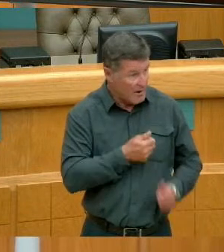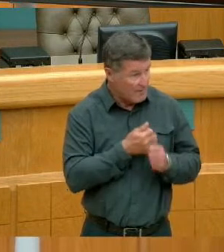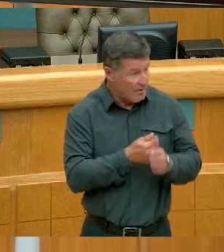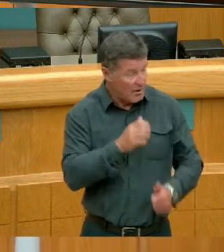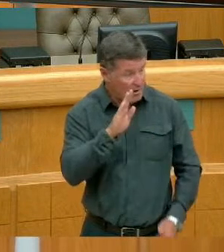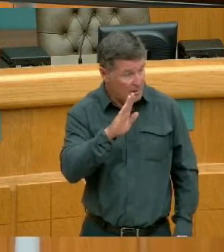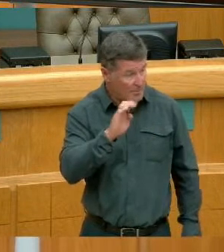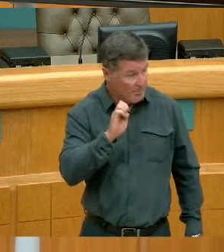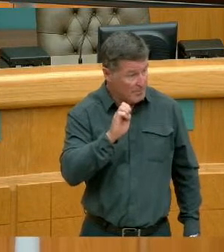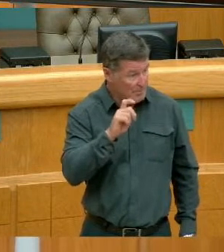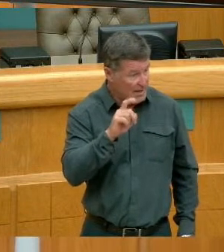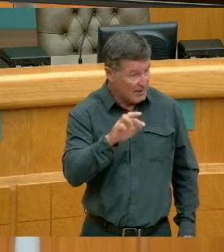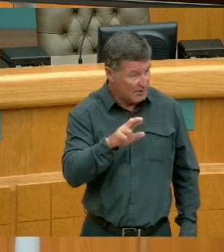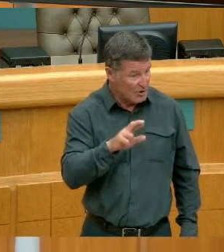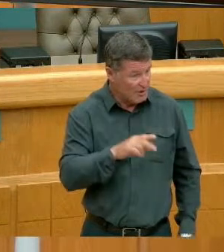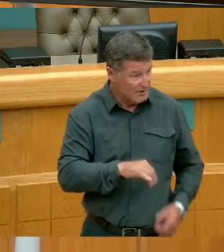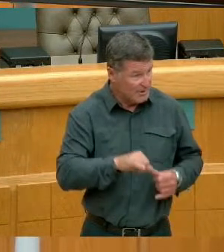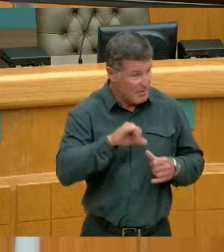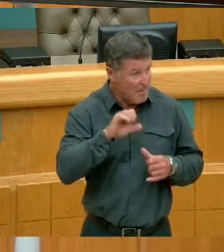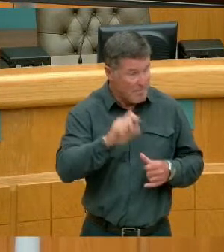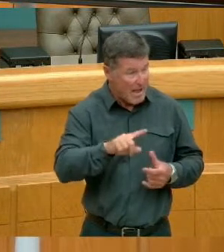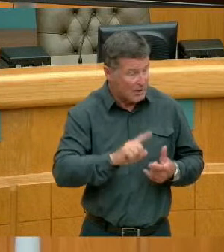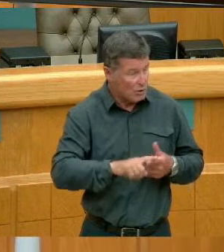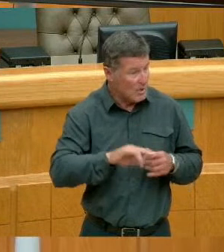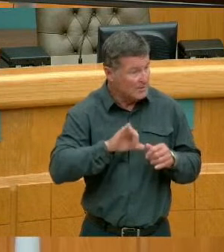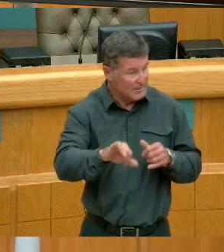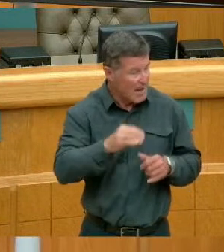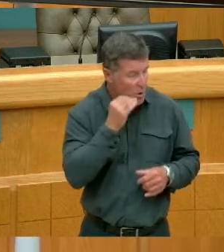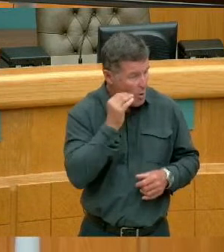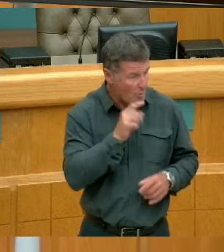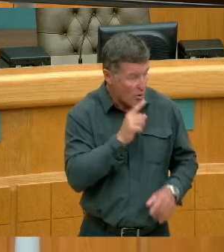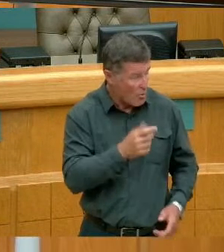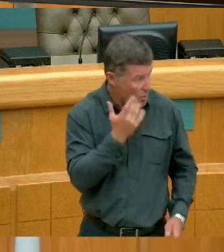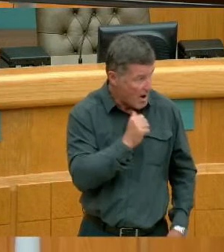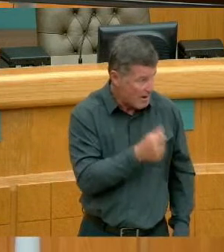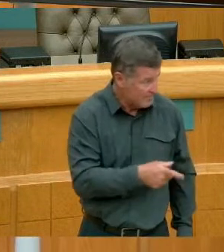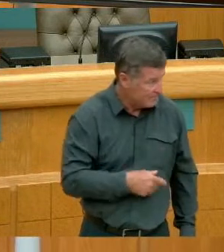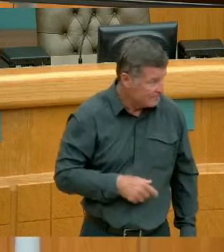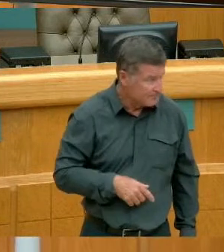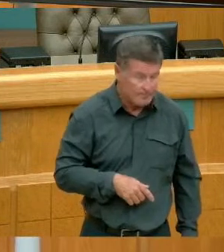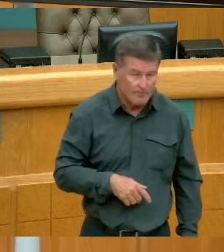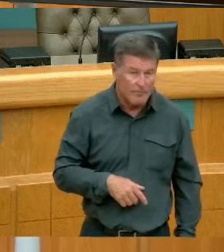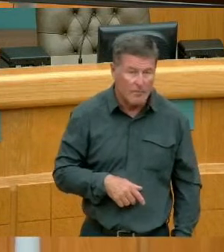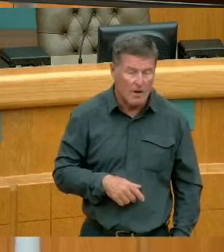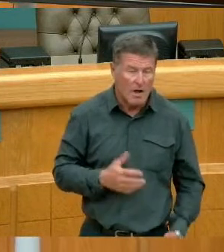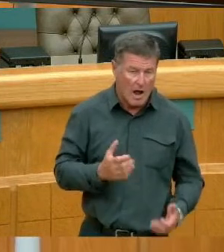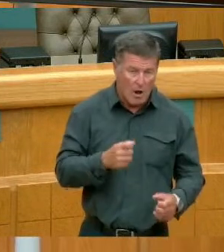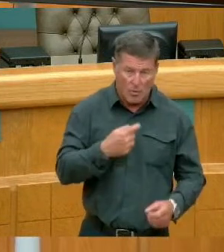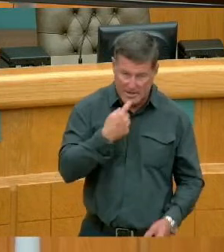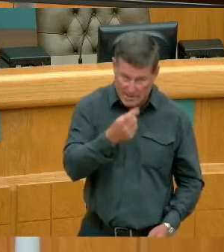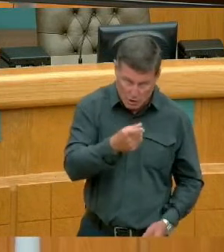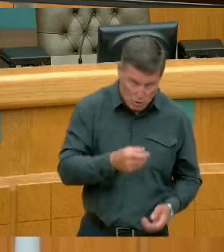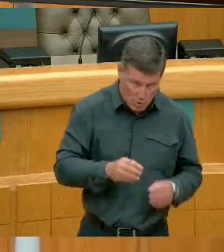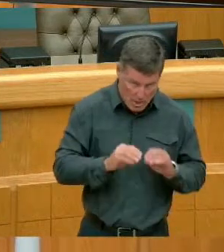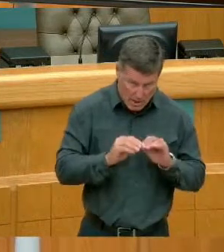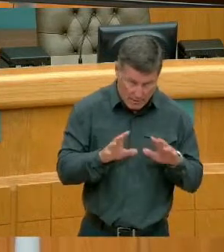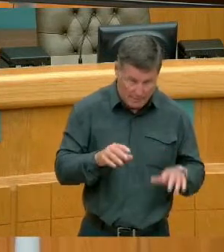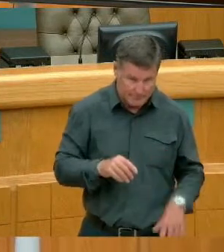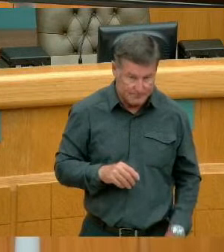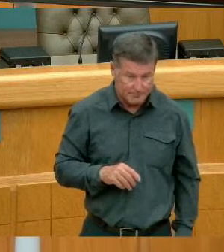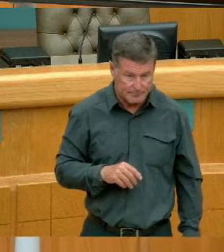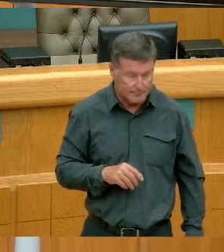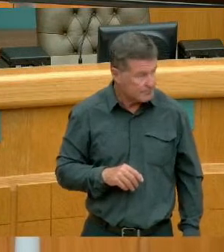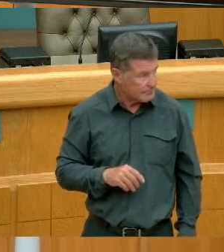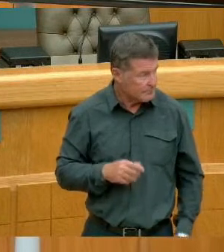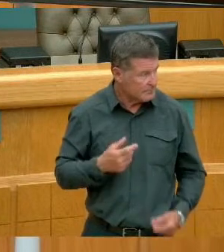County's lead and maybe go to shelter in place again, or stay at home at least. Right, so I want to be really clear. It's my understanding, and I always come up